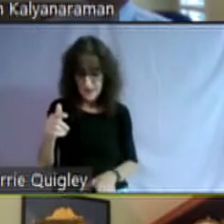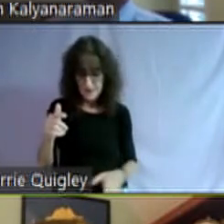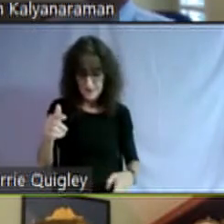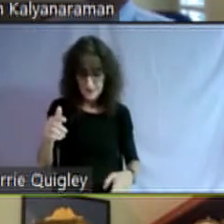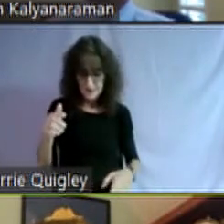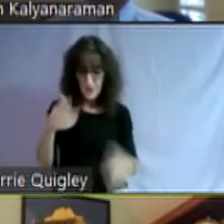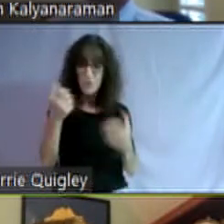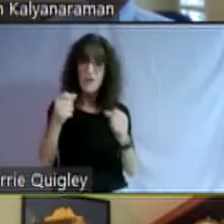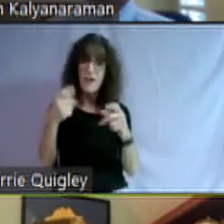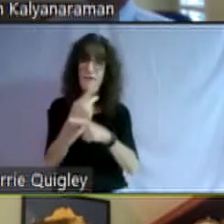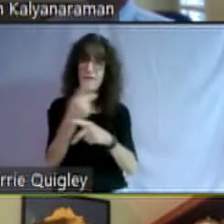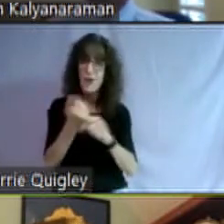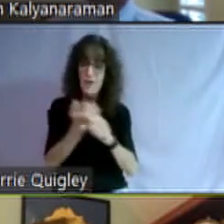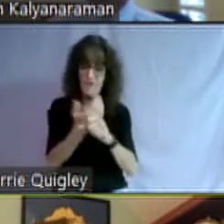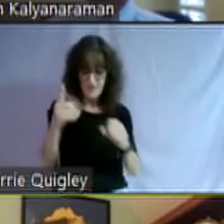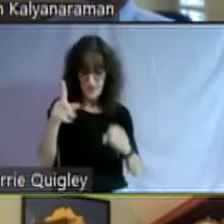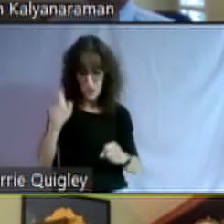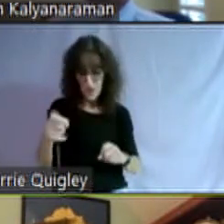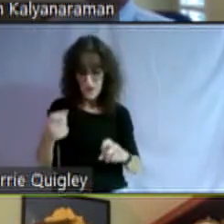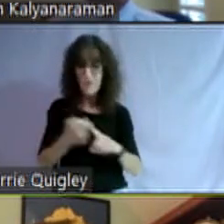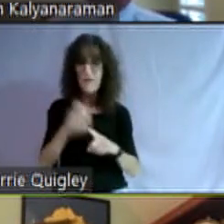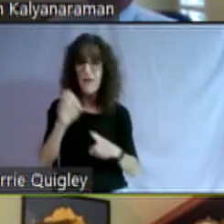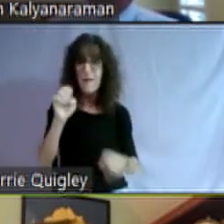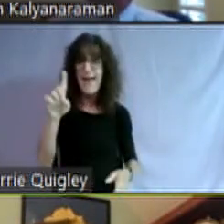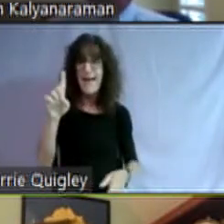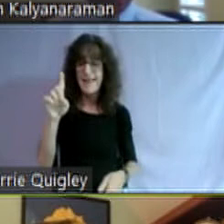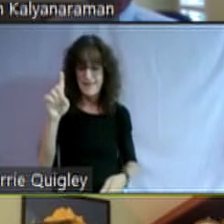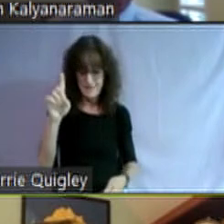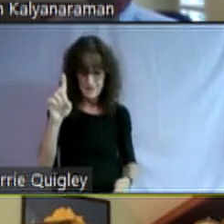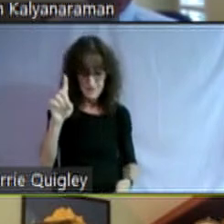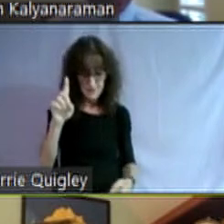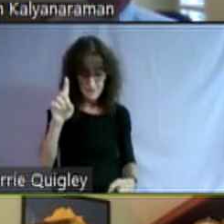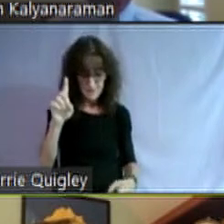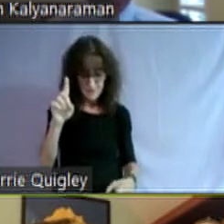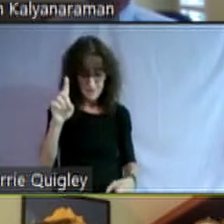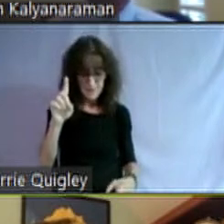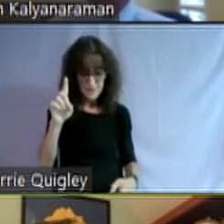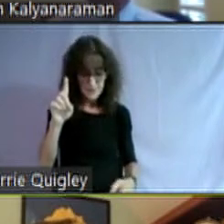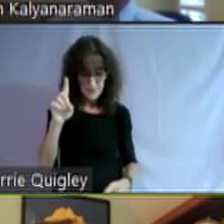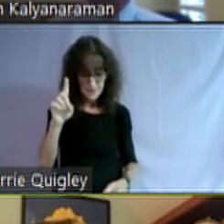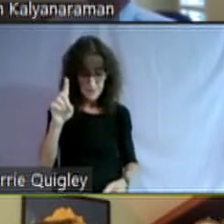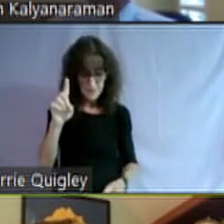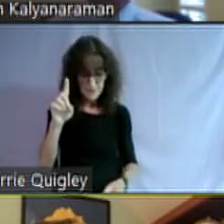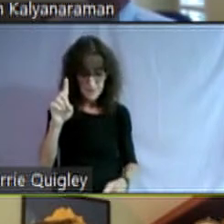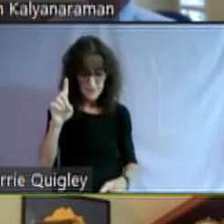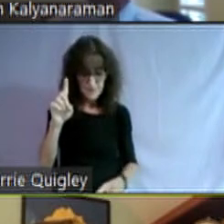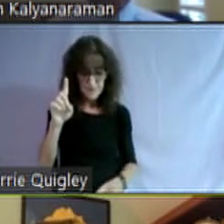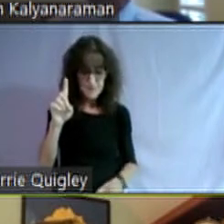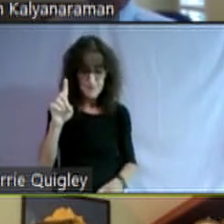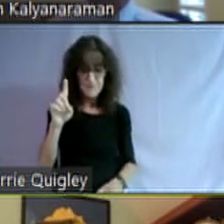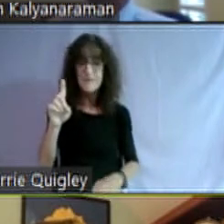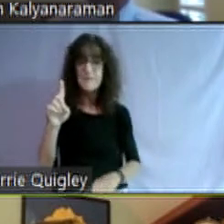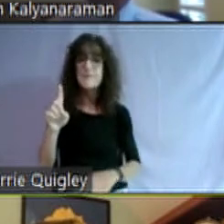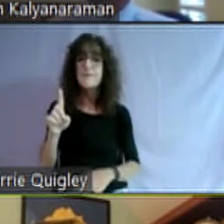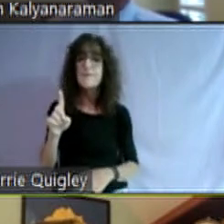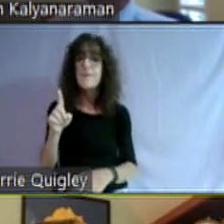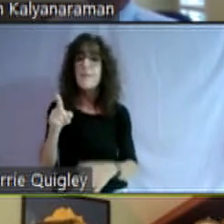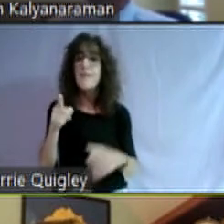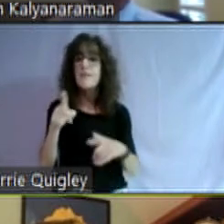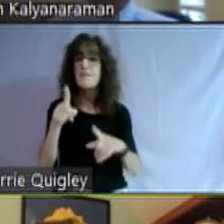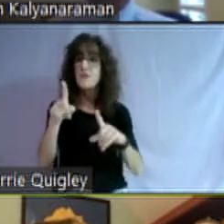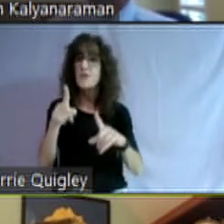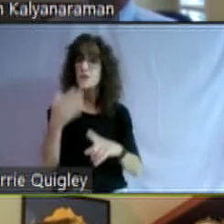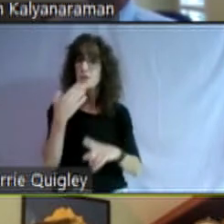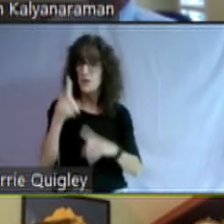figure it all out. Here's a question from Ed, and I like these questions. They're thoughtful.